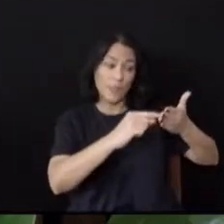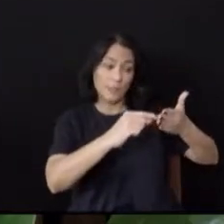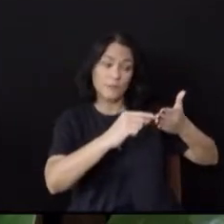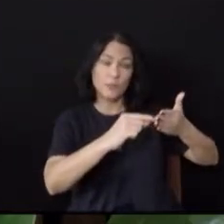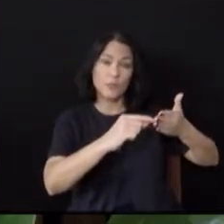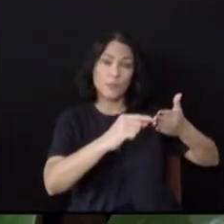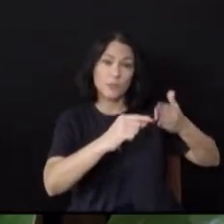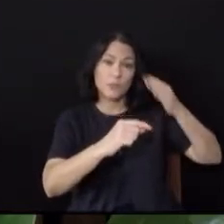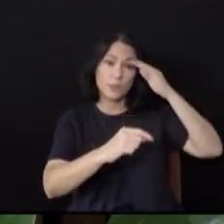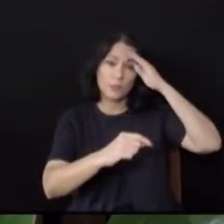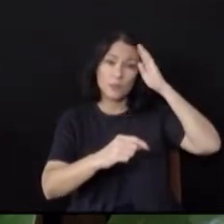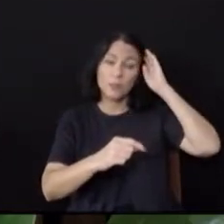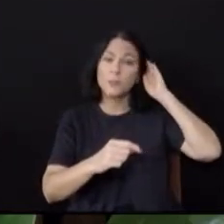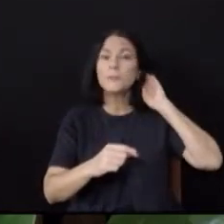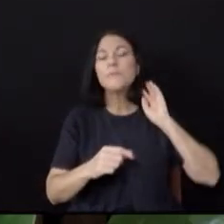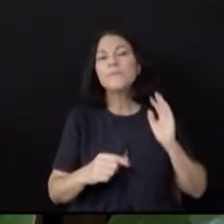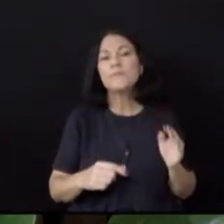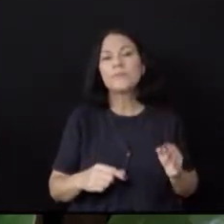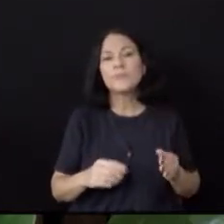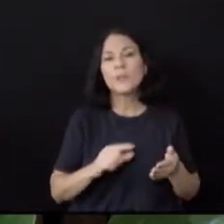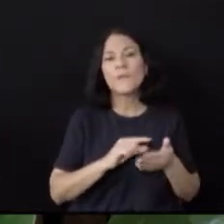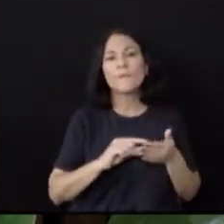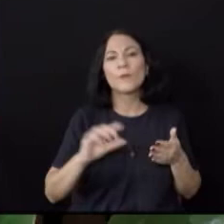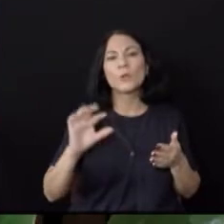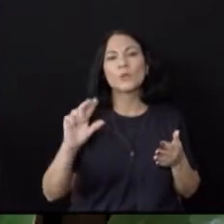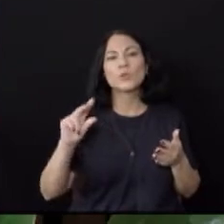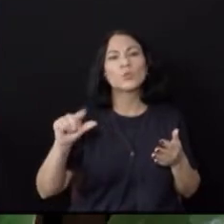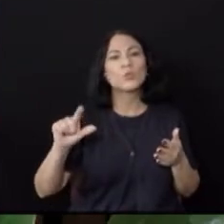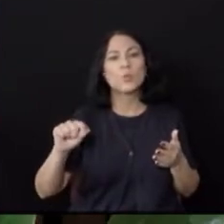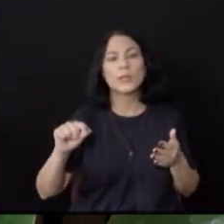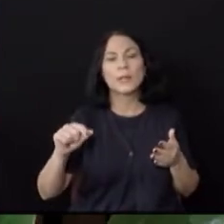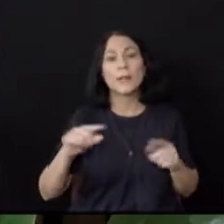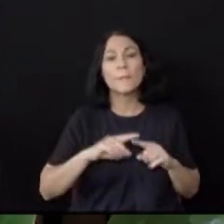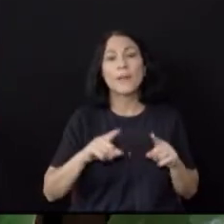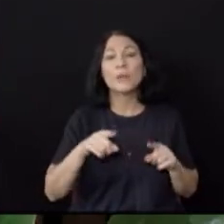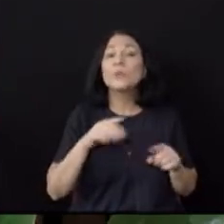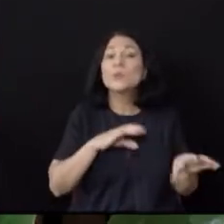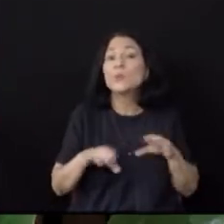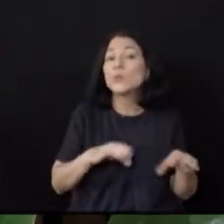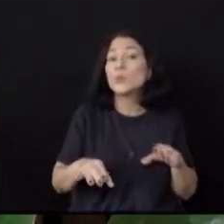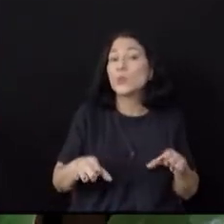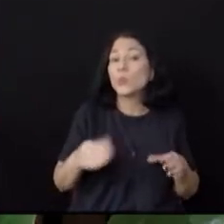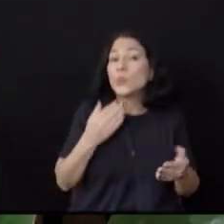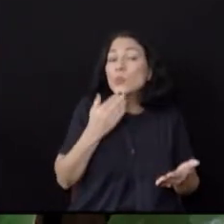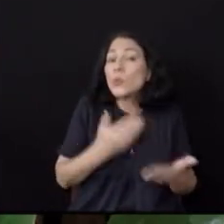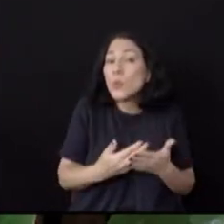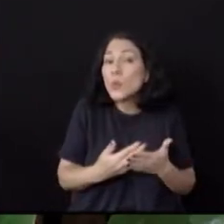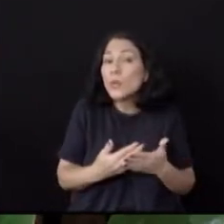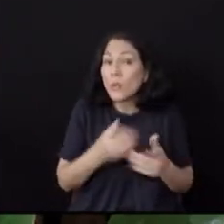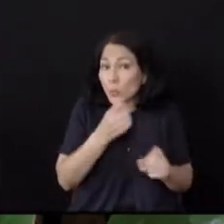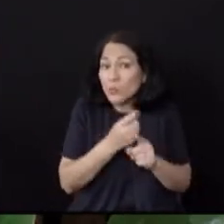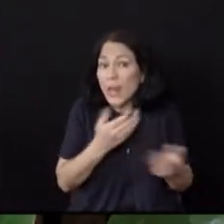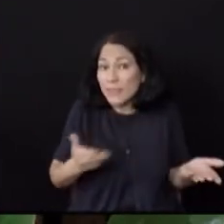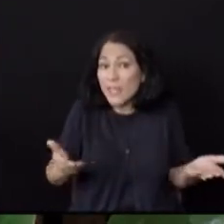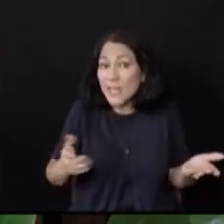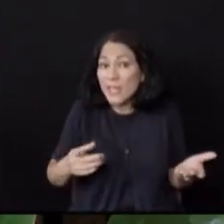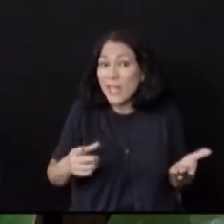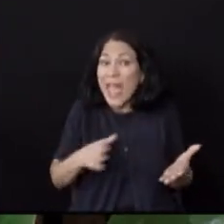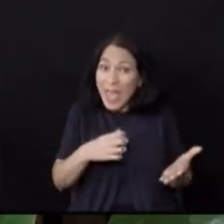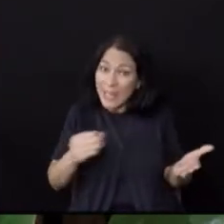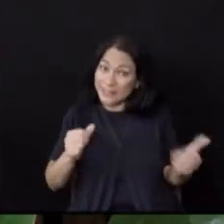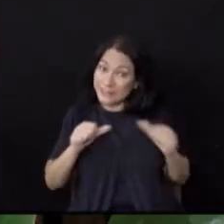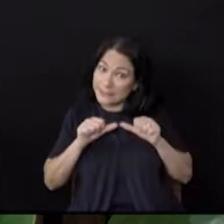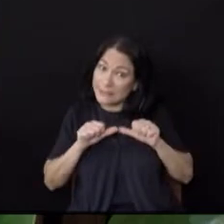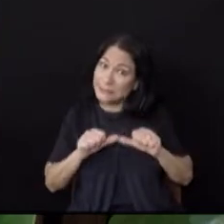clear about that. And so he goes on, verse 20, but if when you do good, if when you do the right thing and suffer for it, you